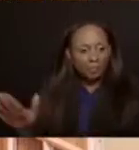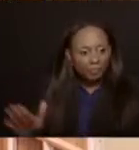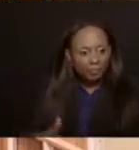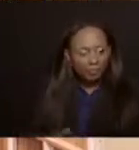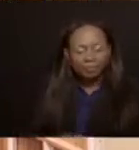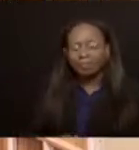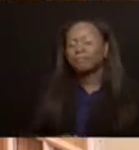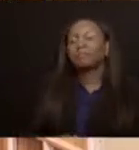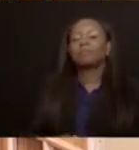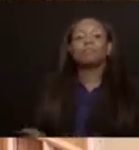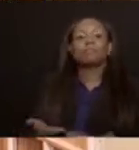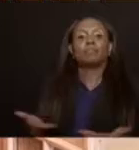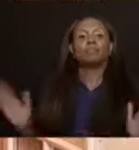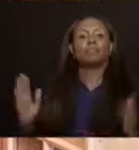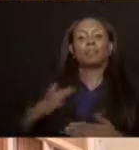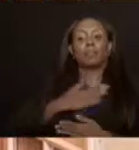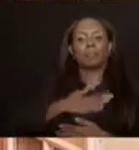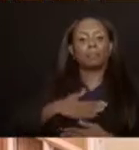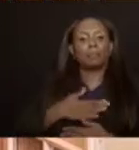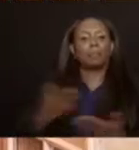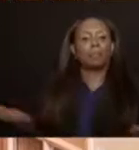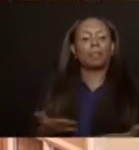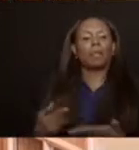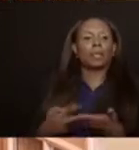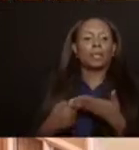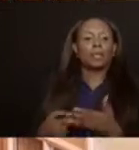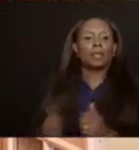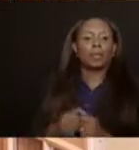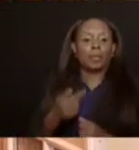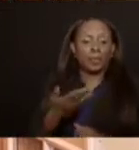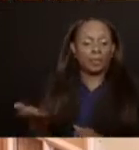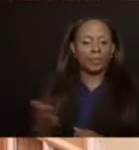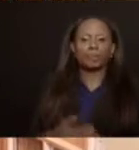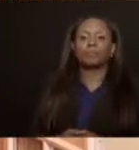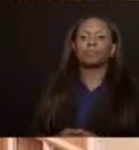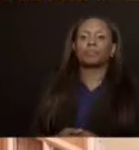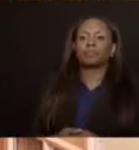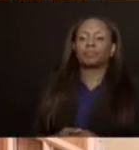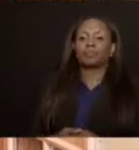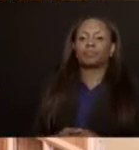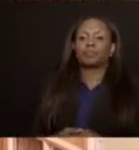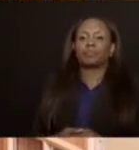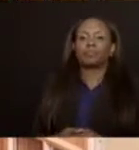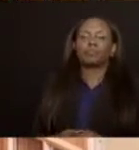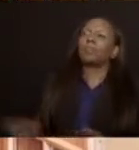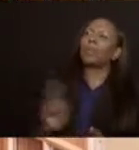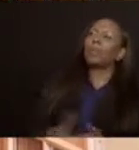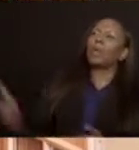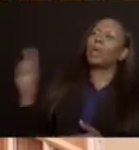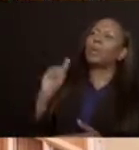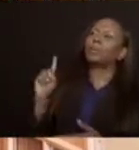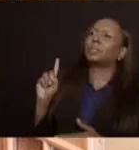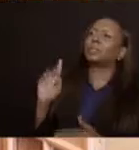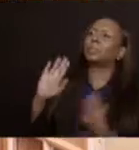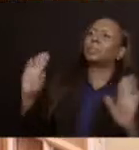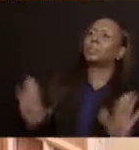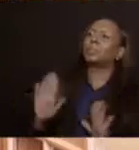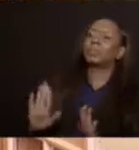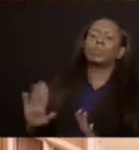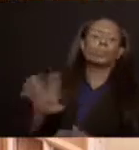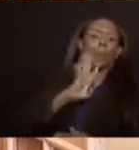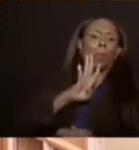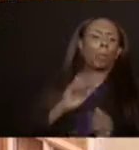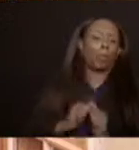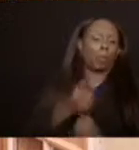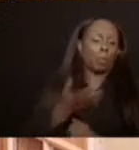a pleasure to be here to talk with you again. When last we spoke, it was a week ago Sunday, and the bottom